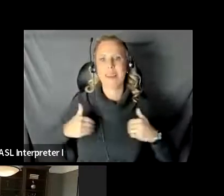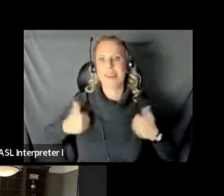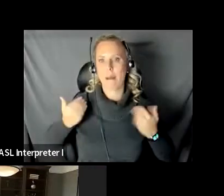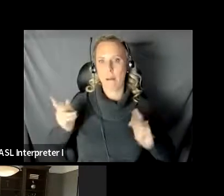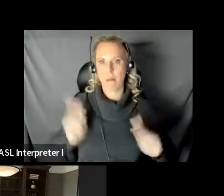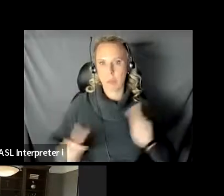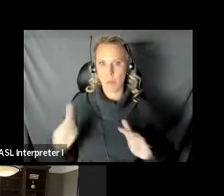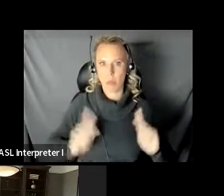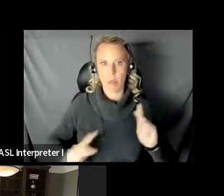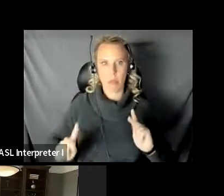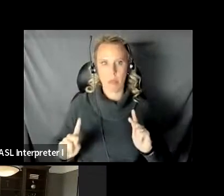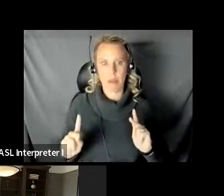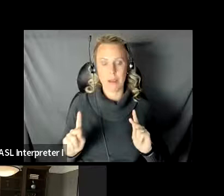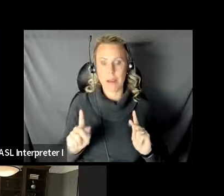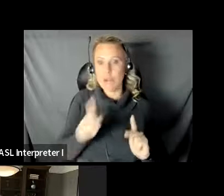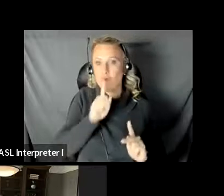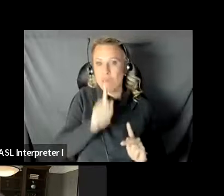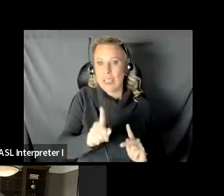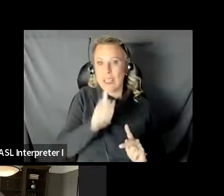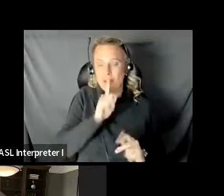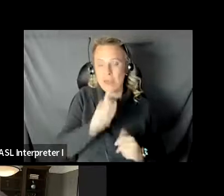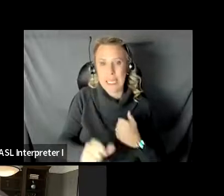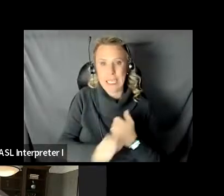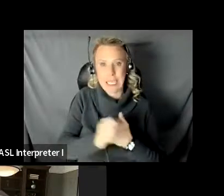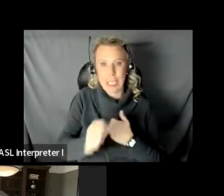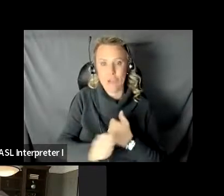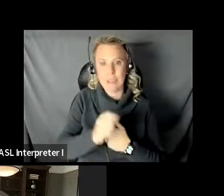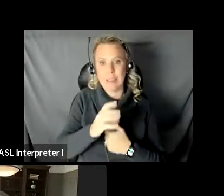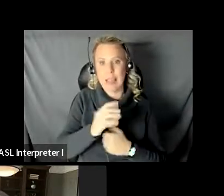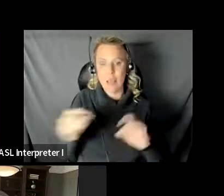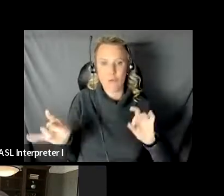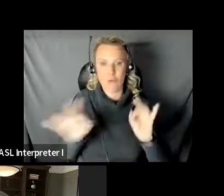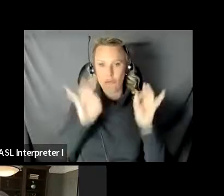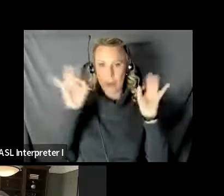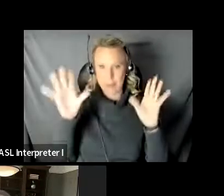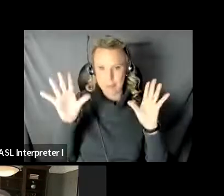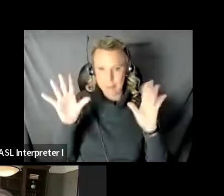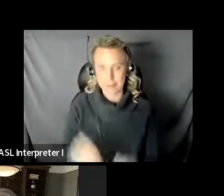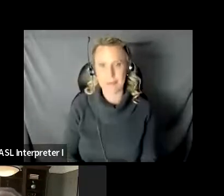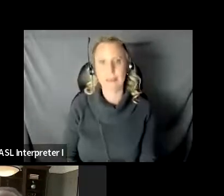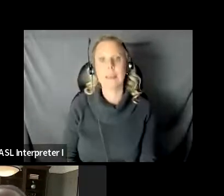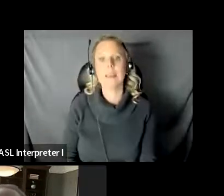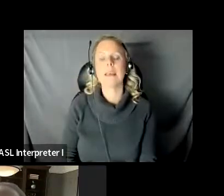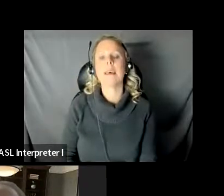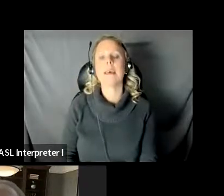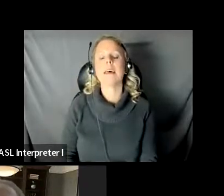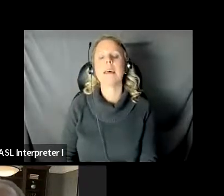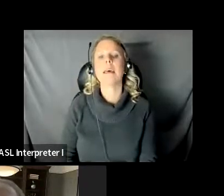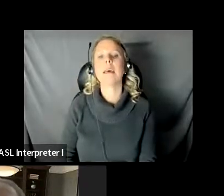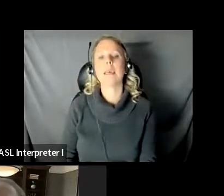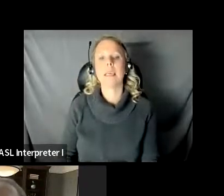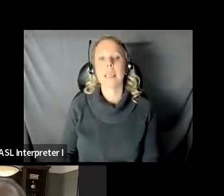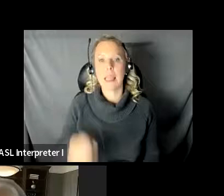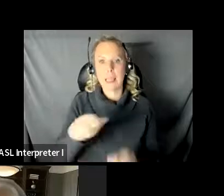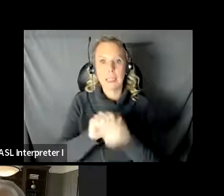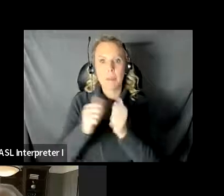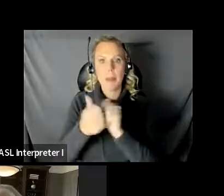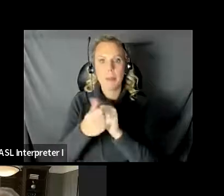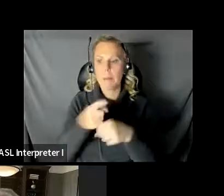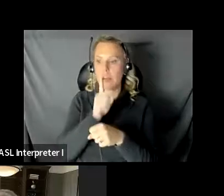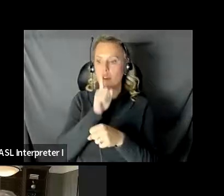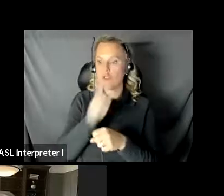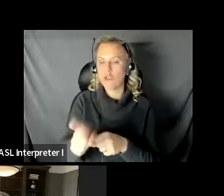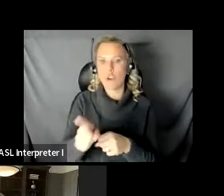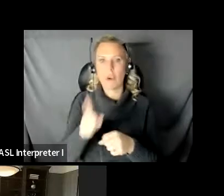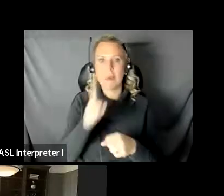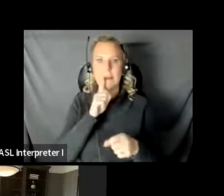people is inherently dangerous and inherently reckless. This amendment ensures that the offense is treated